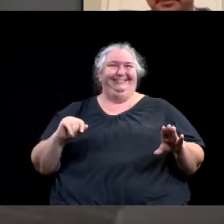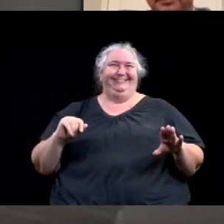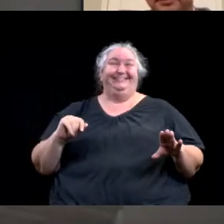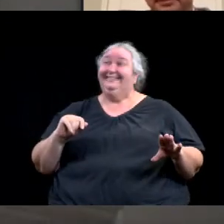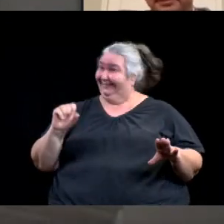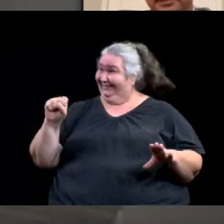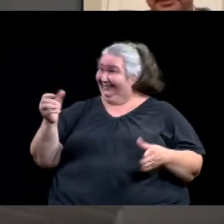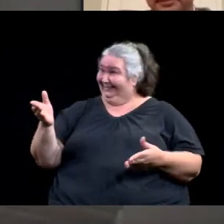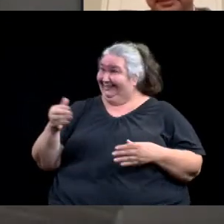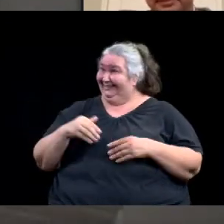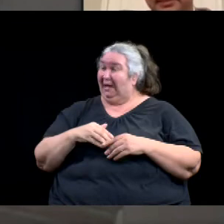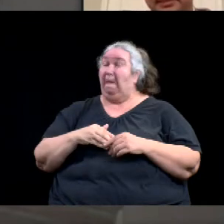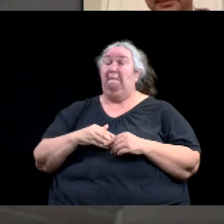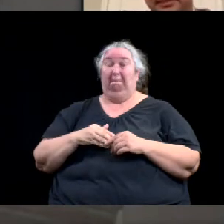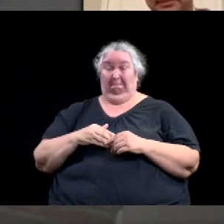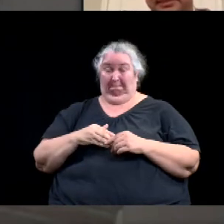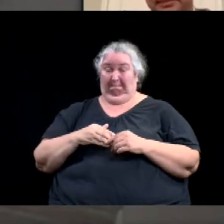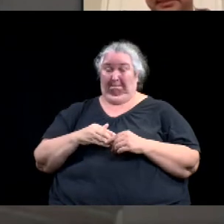Okay, I'm